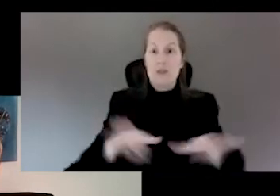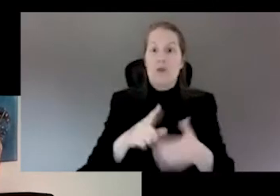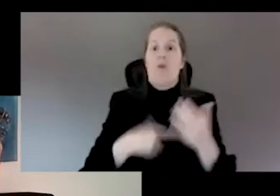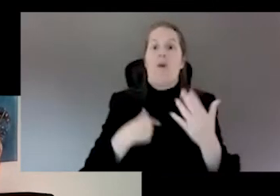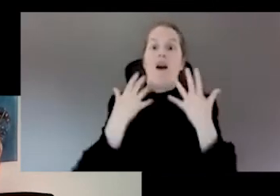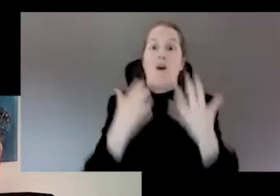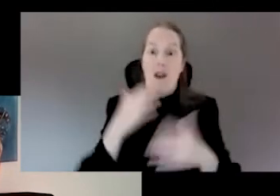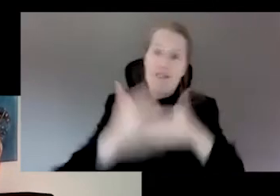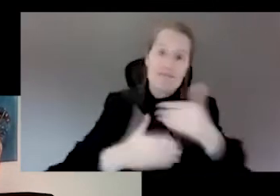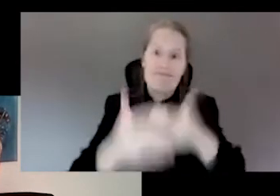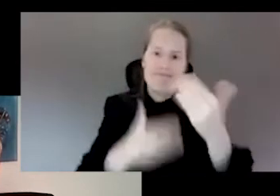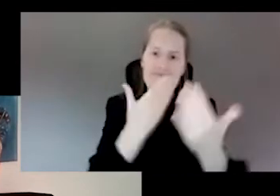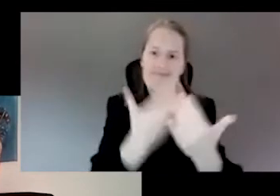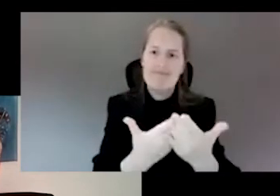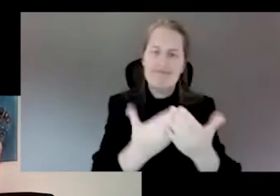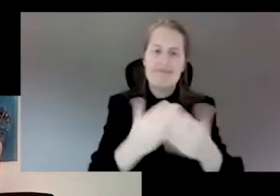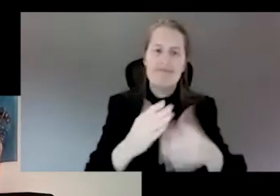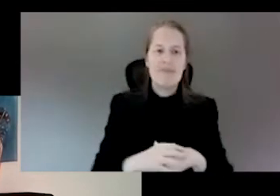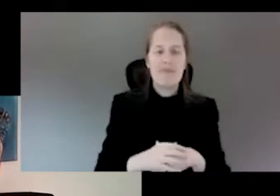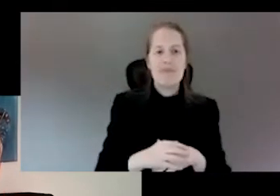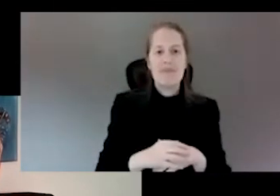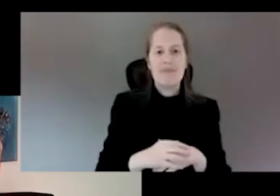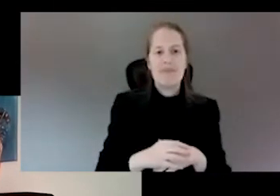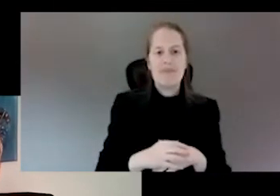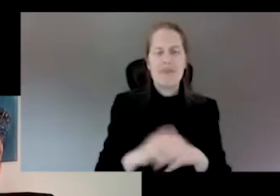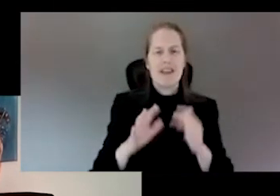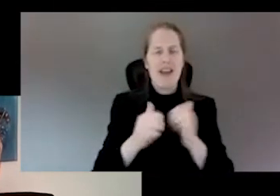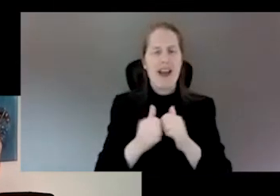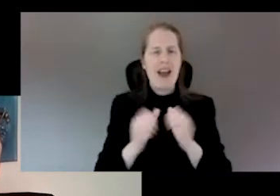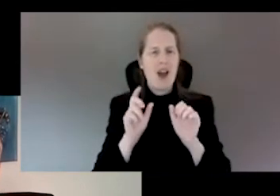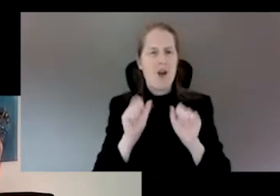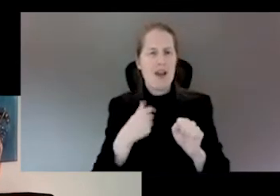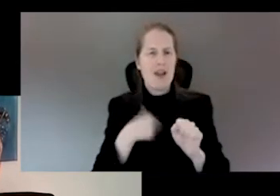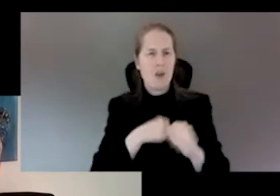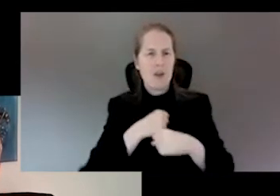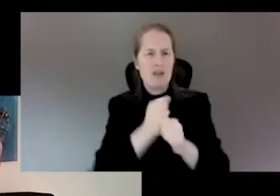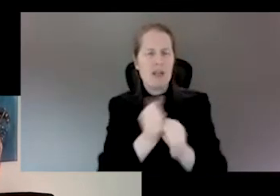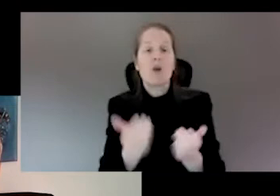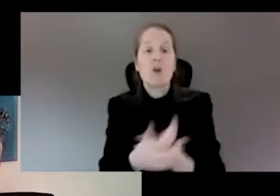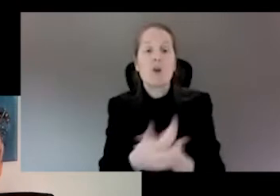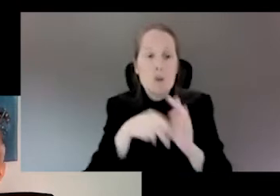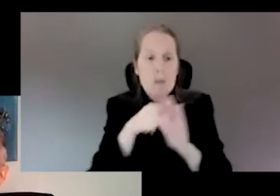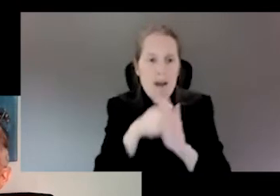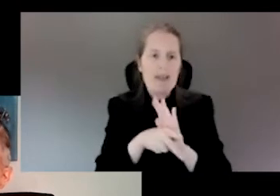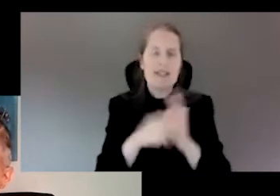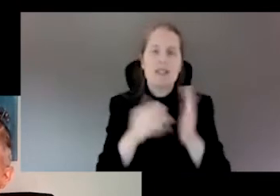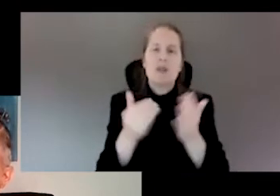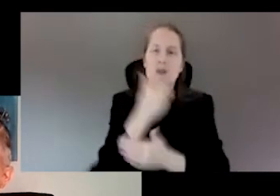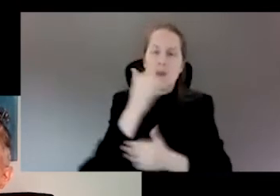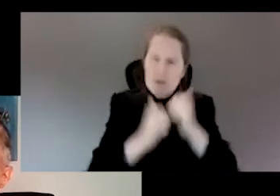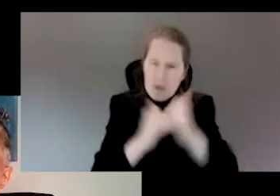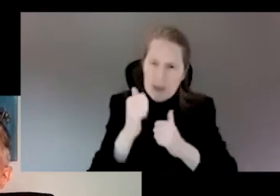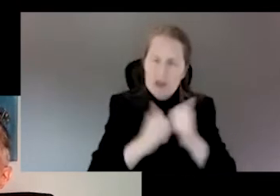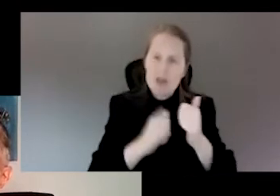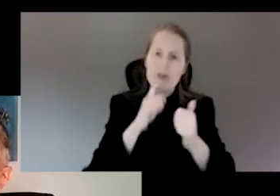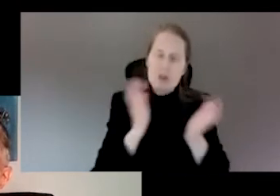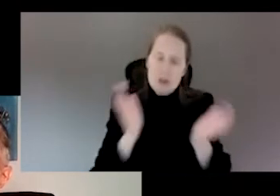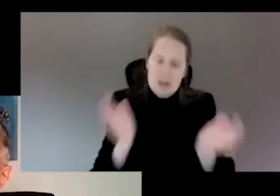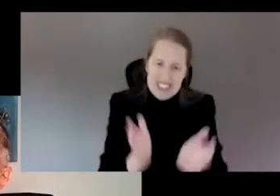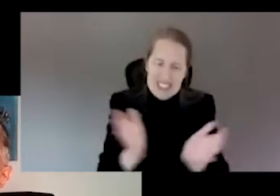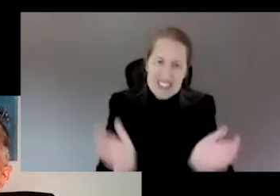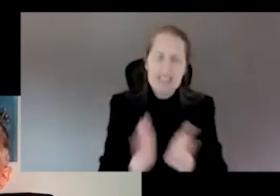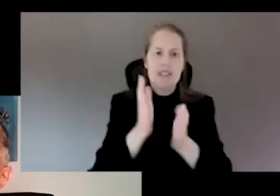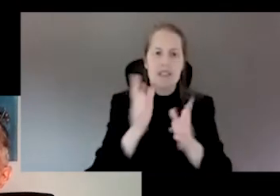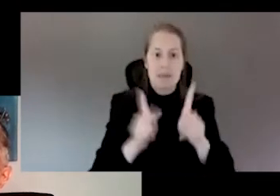to. So thinking about how do we create new policies and structures that will help individuals like